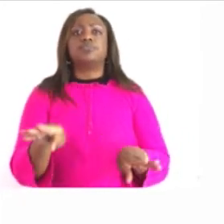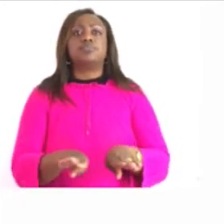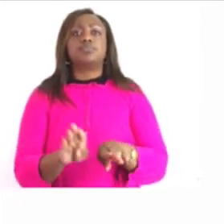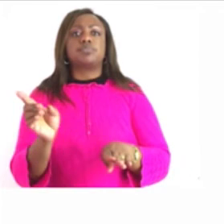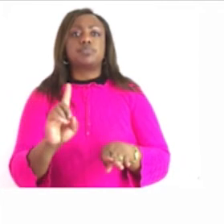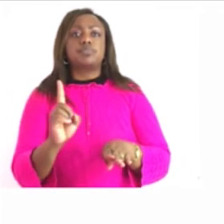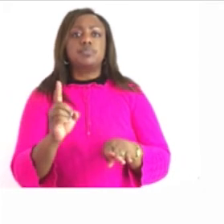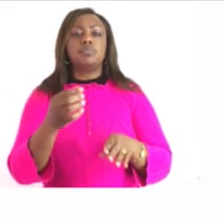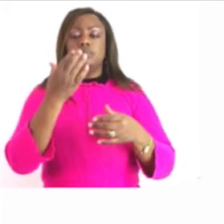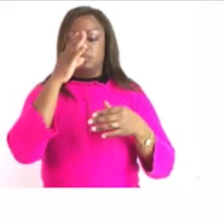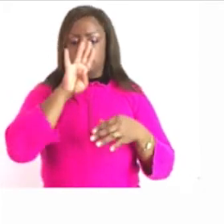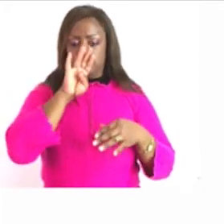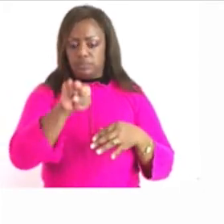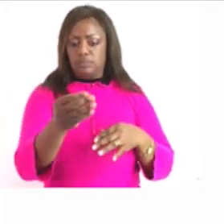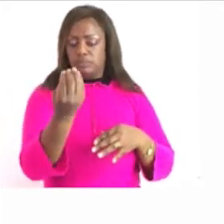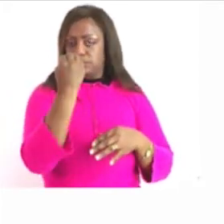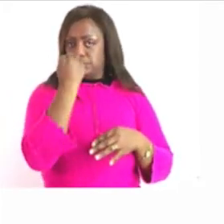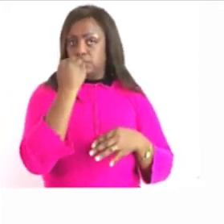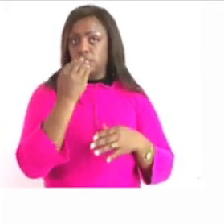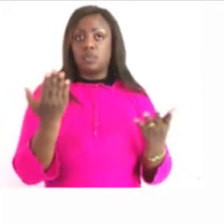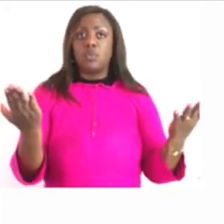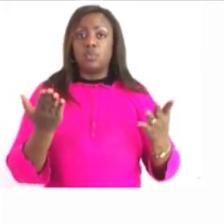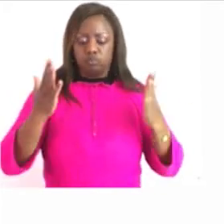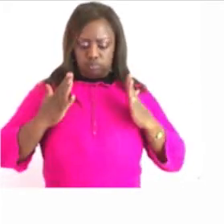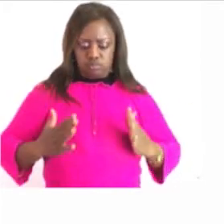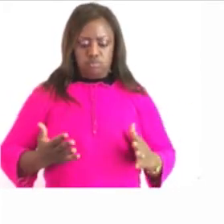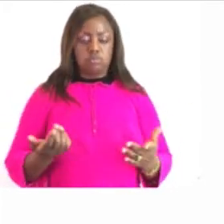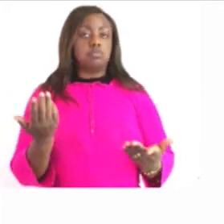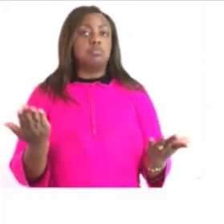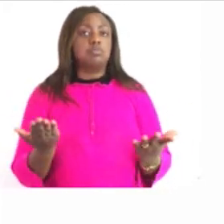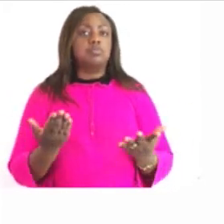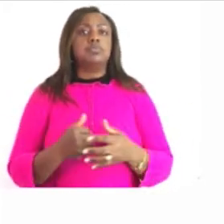to the breathing system and where are they situated in our bodies.